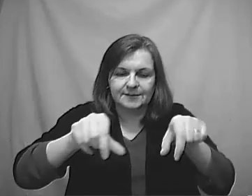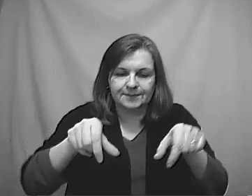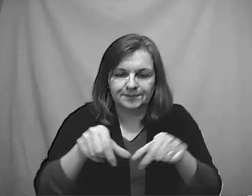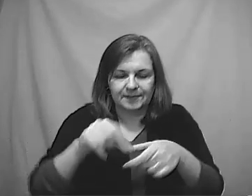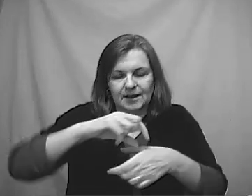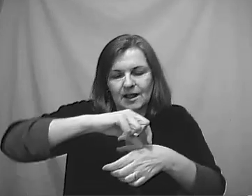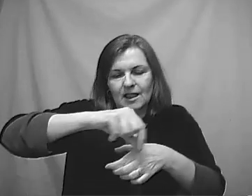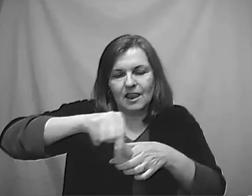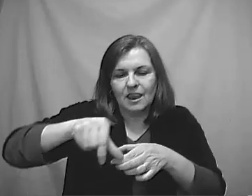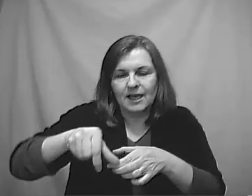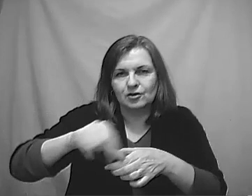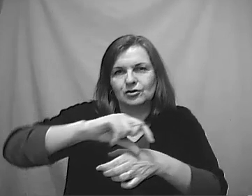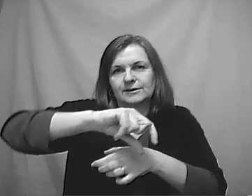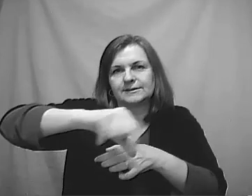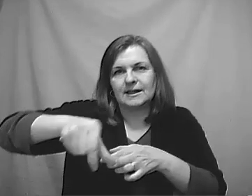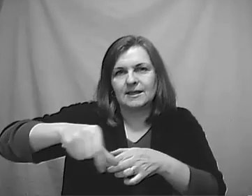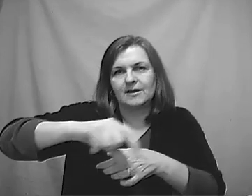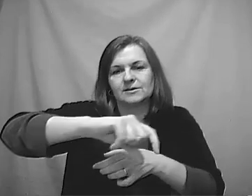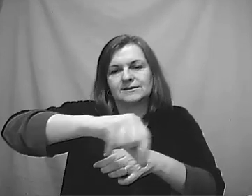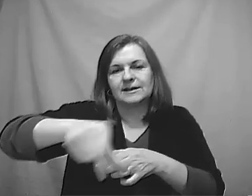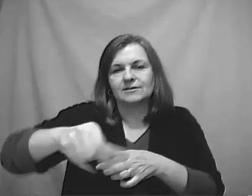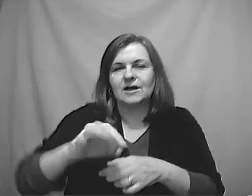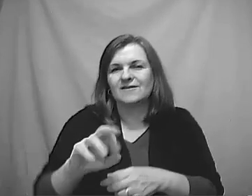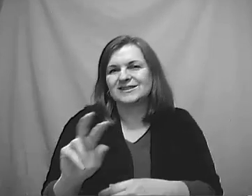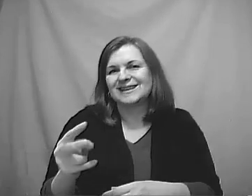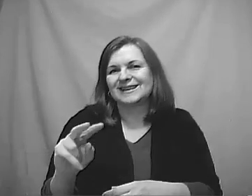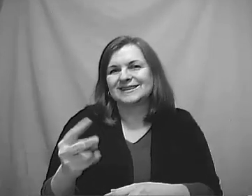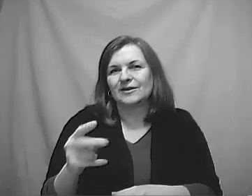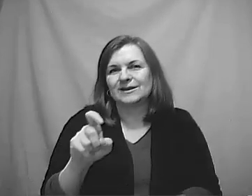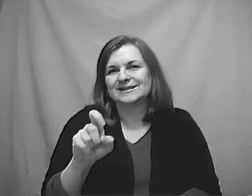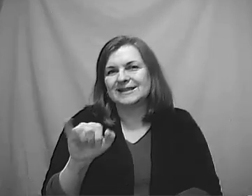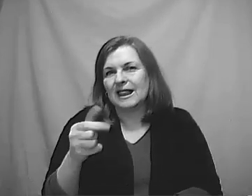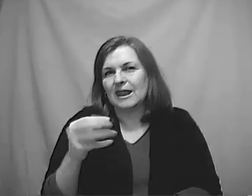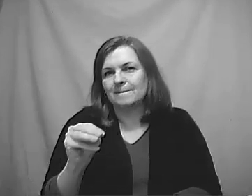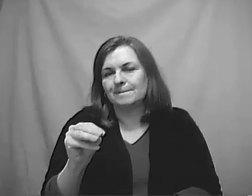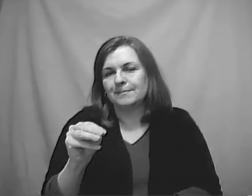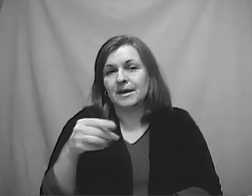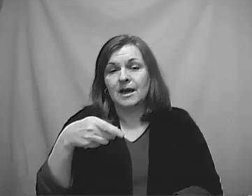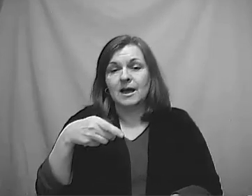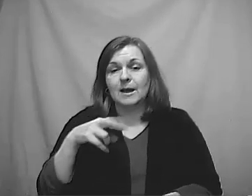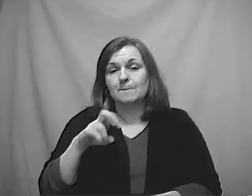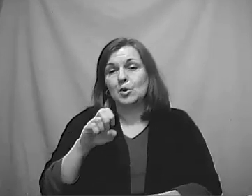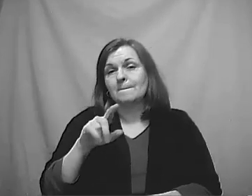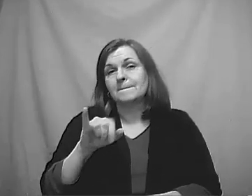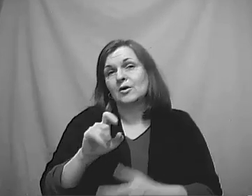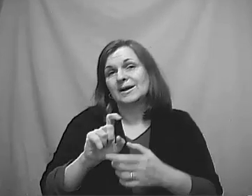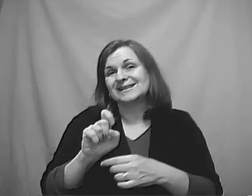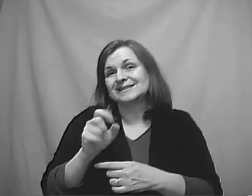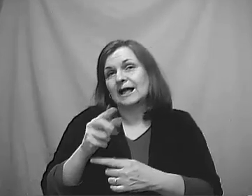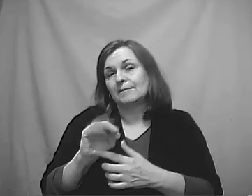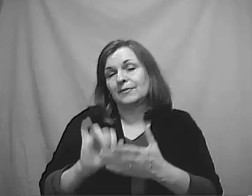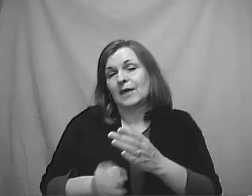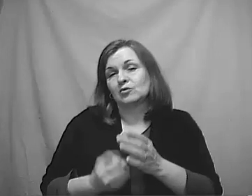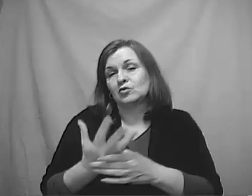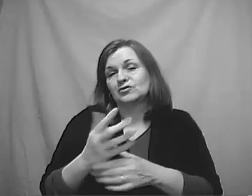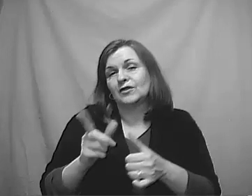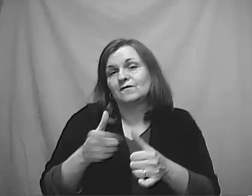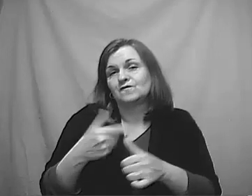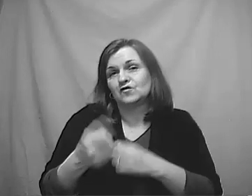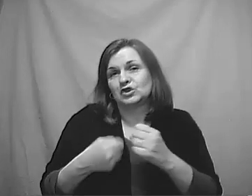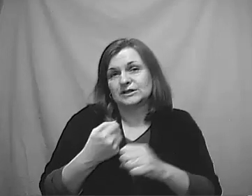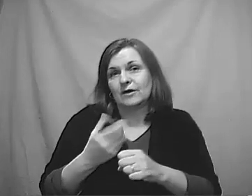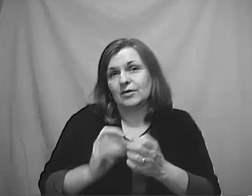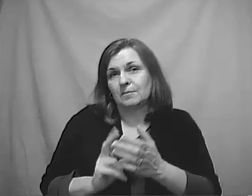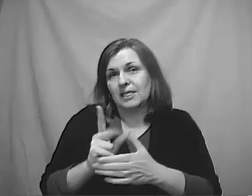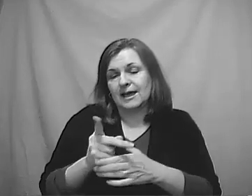are these layers of secondary xylem. So the primary xylem that's put down in the very